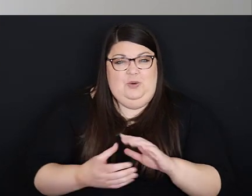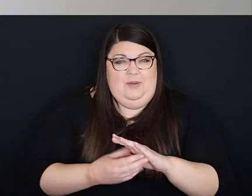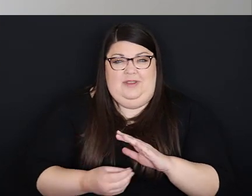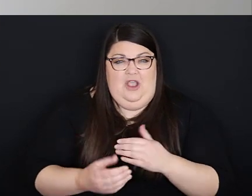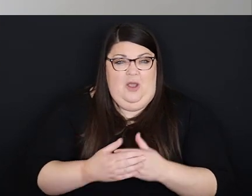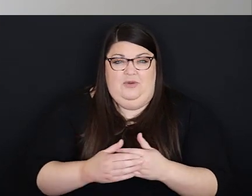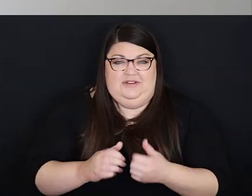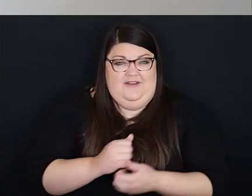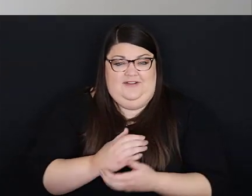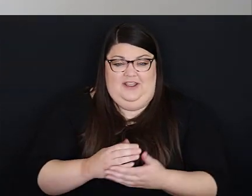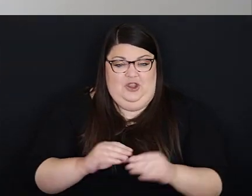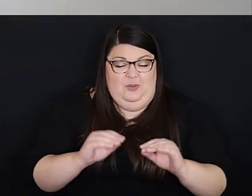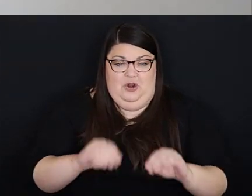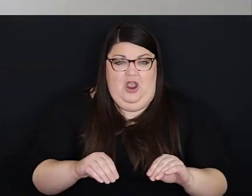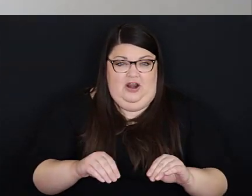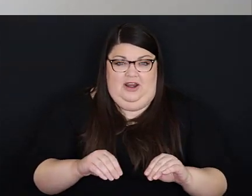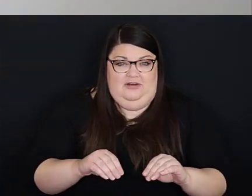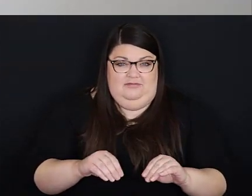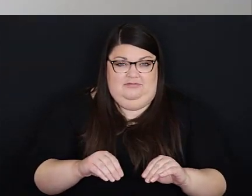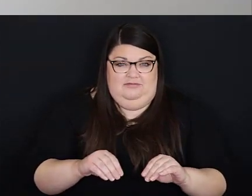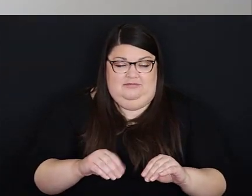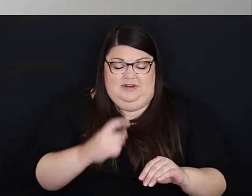replicate almost anything you put on it, and